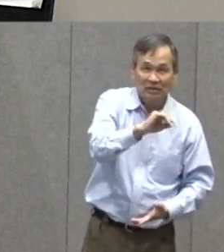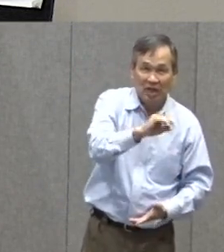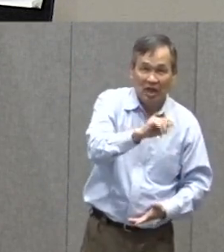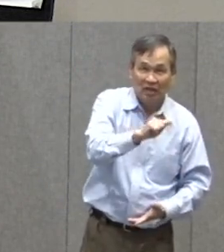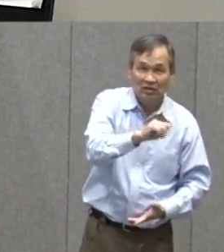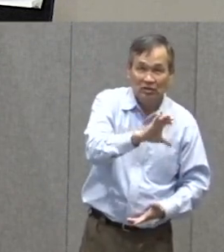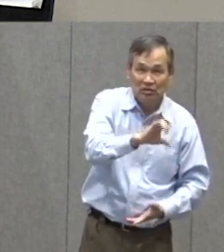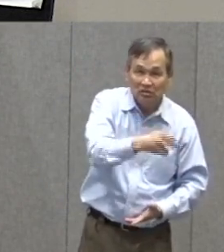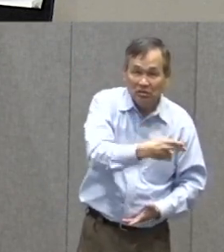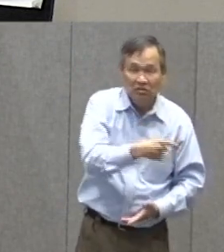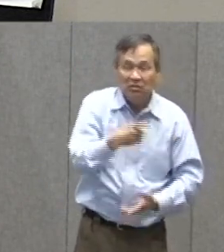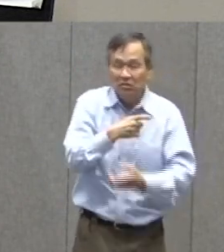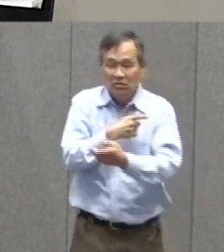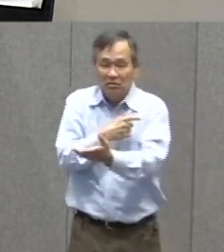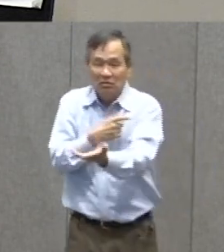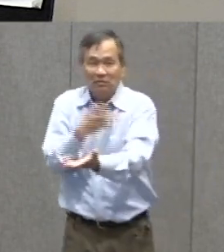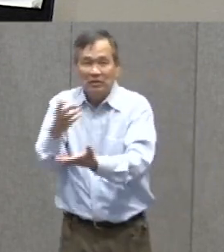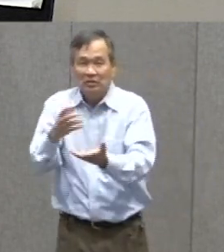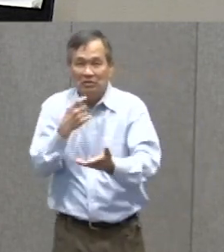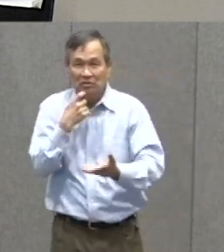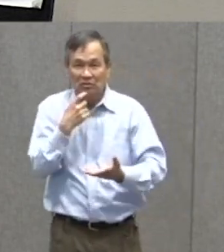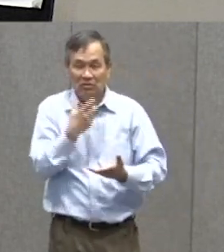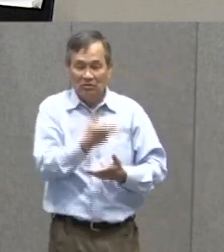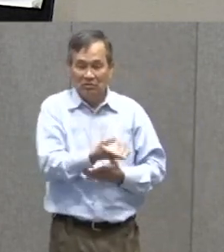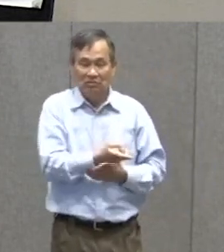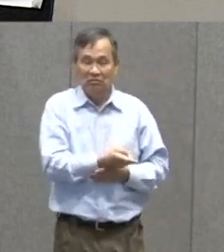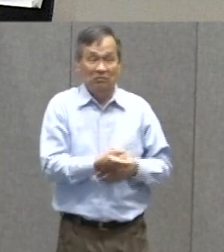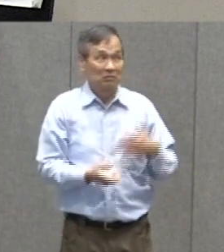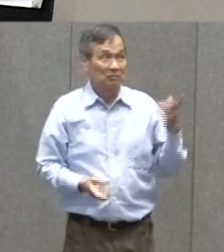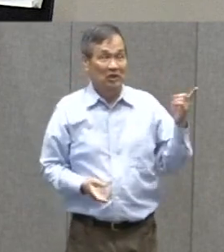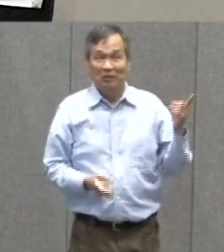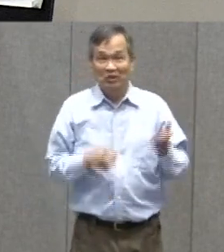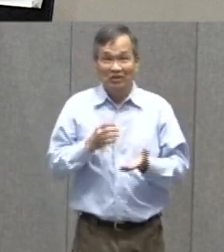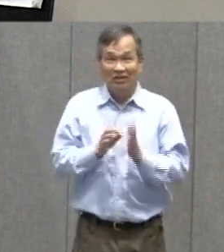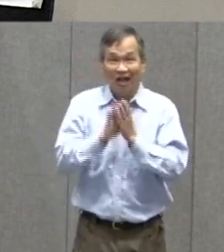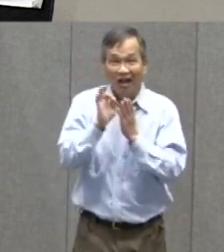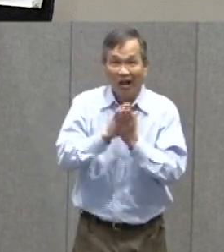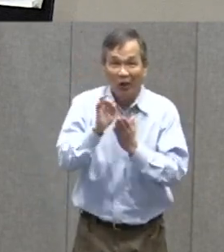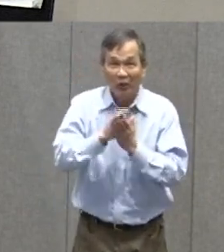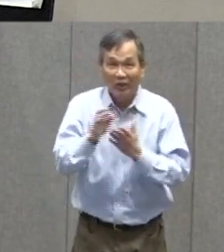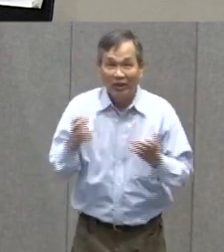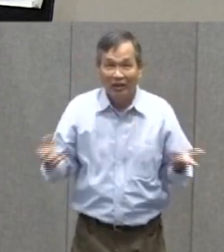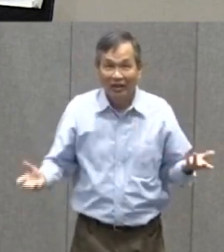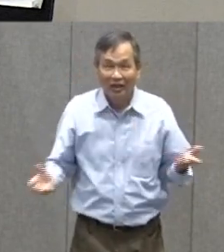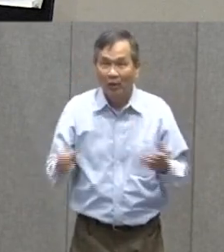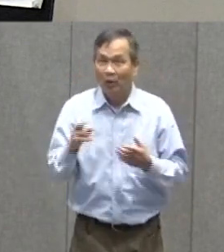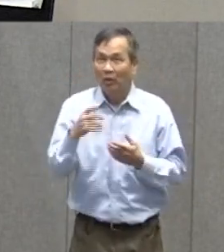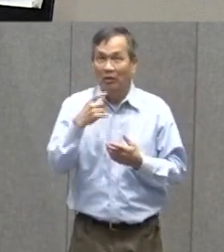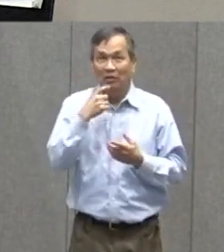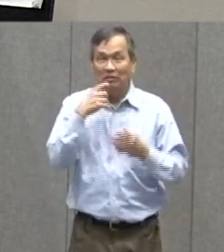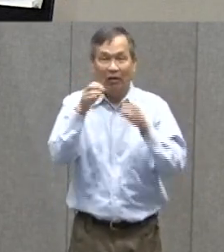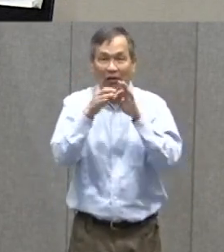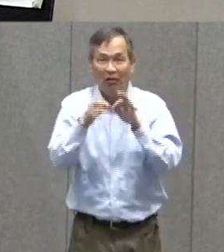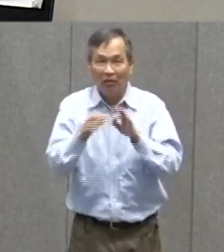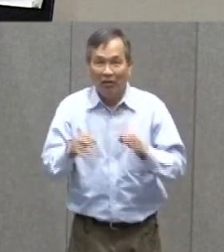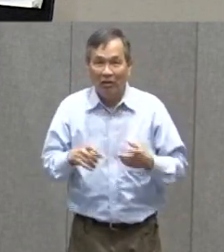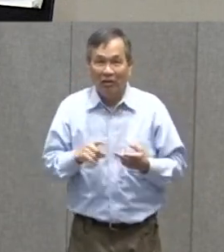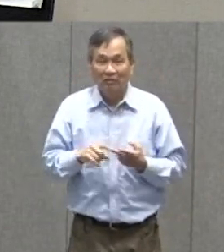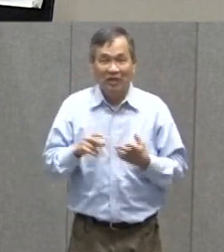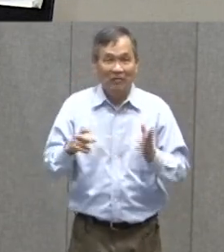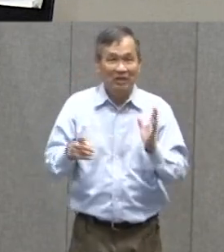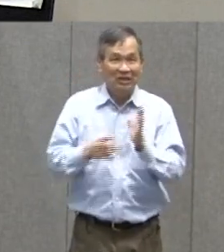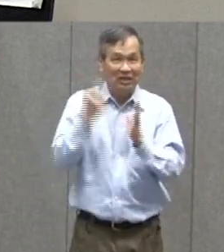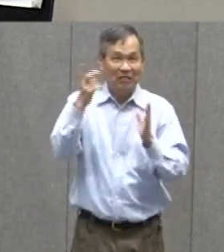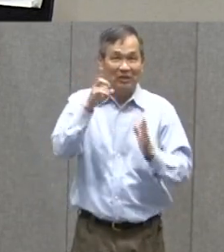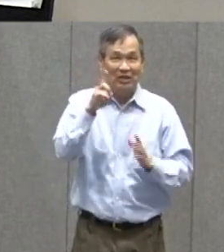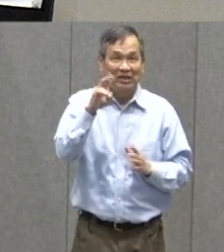many times, as she does the jump rope. And perhaps it's called double dutch. I